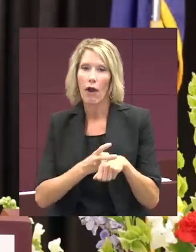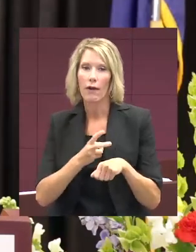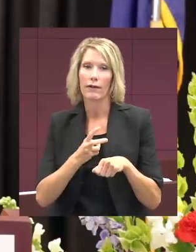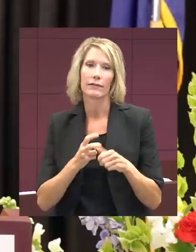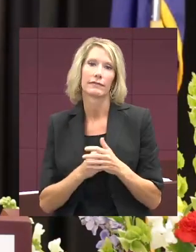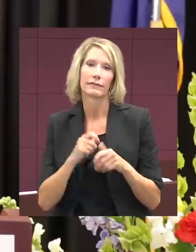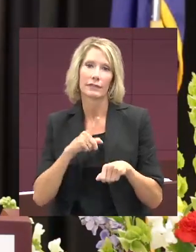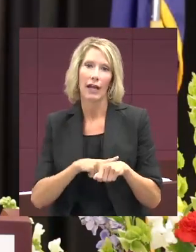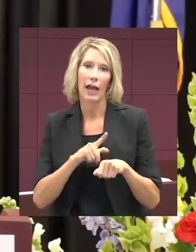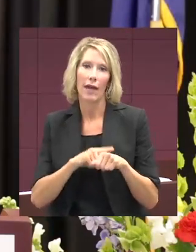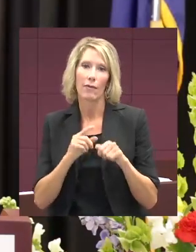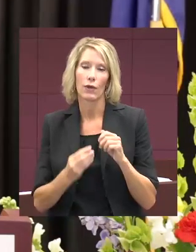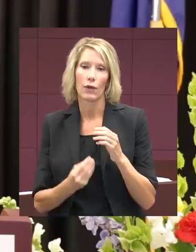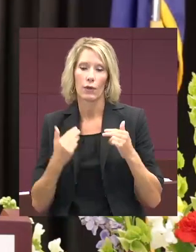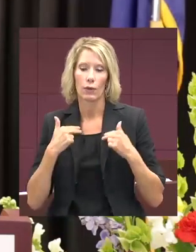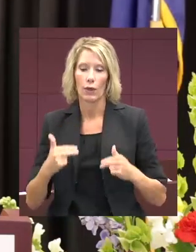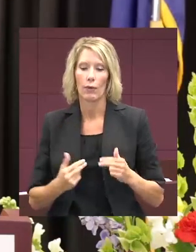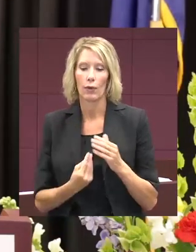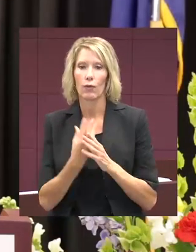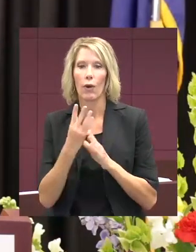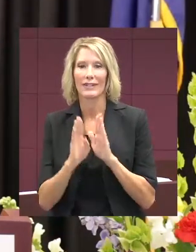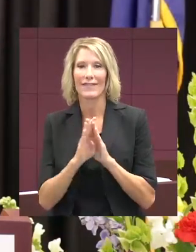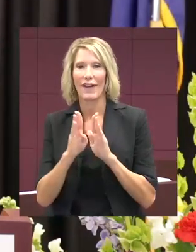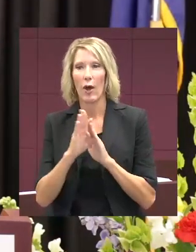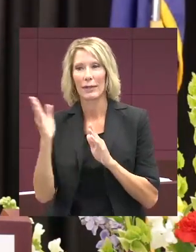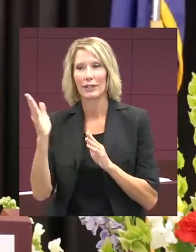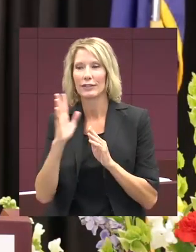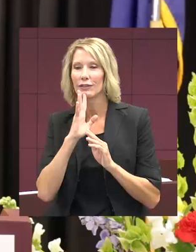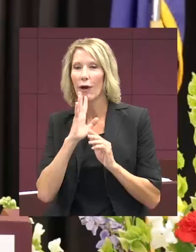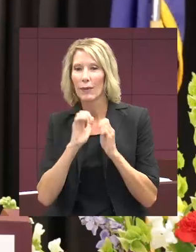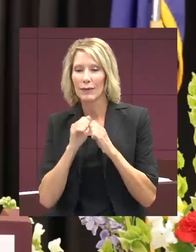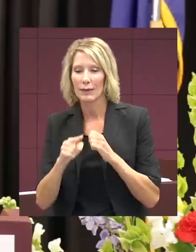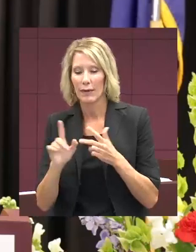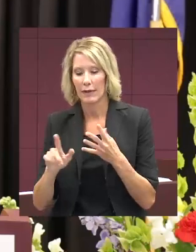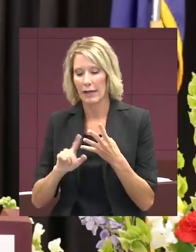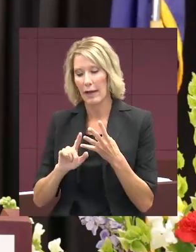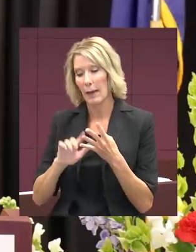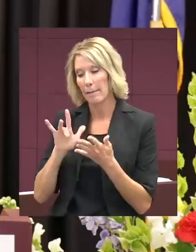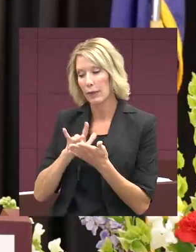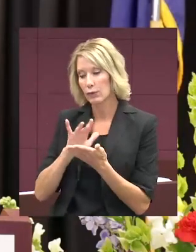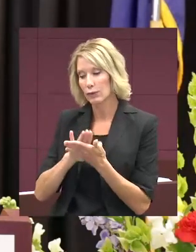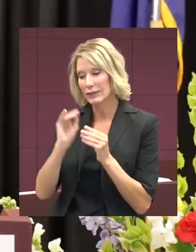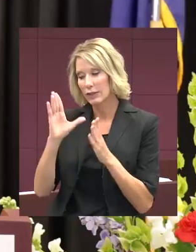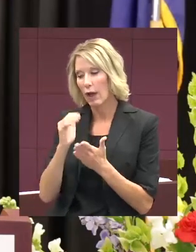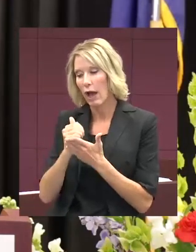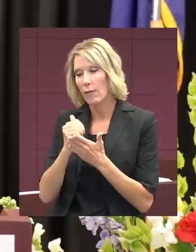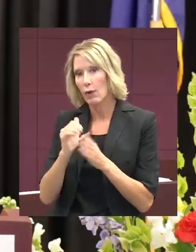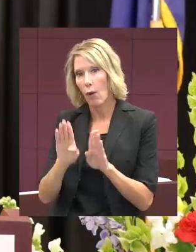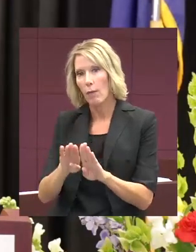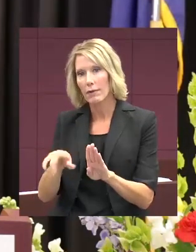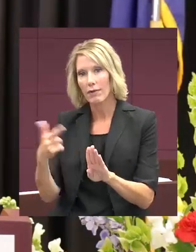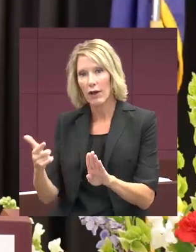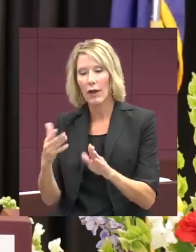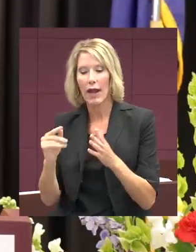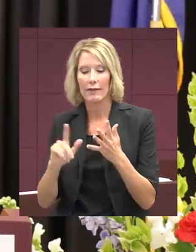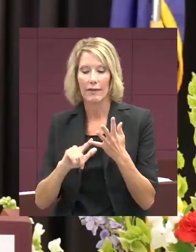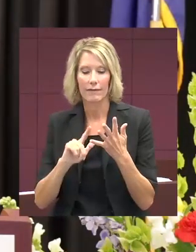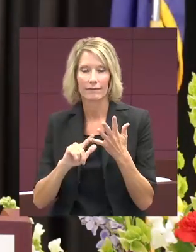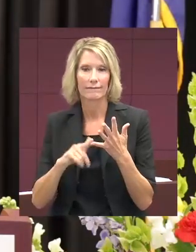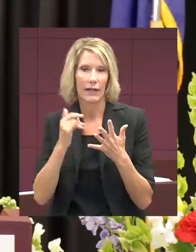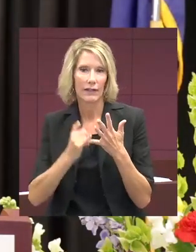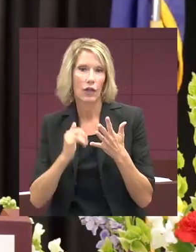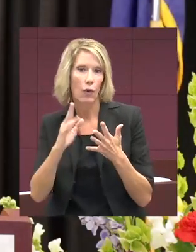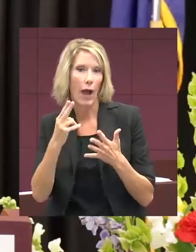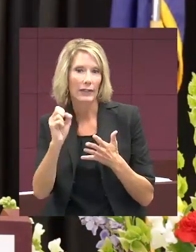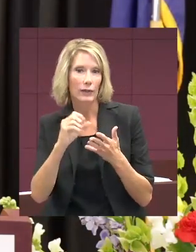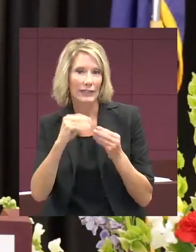first human growth and development chat with you, to your middle school teachers who likely taught you how to open a locker, and finally, your high